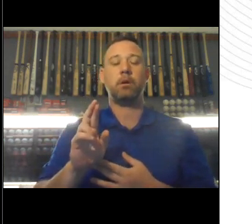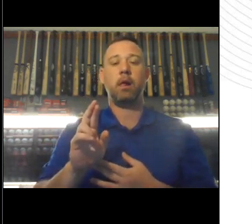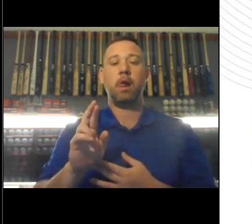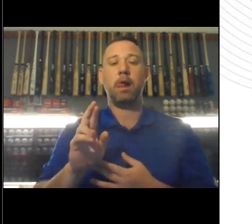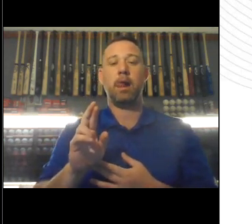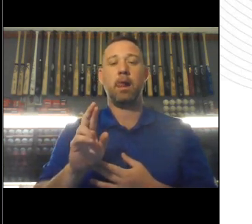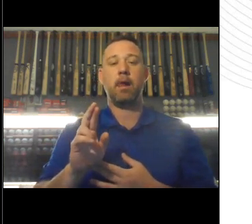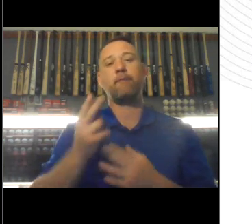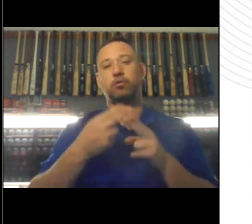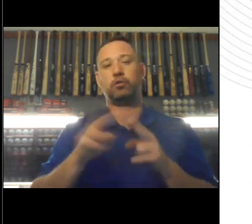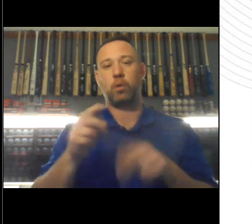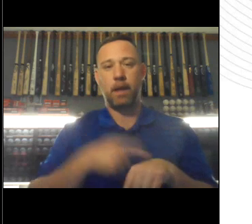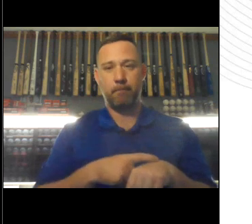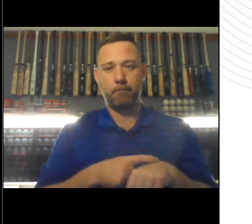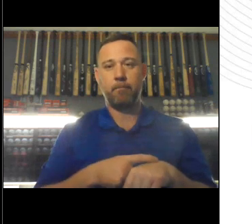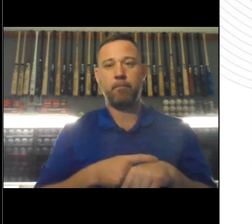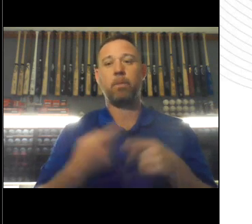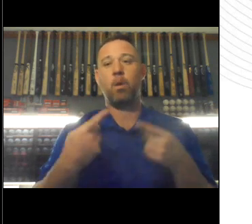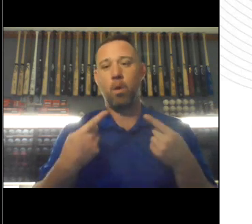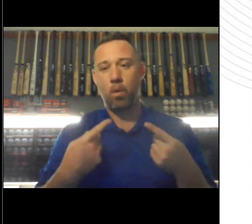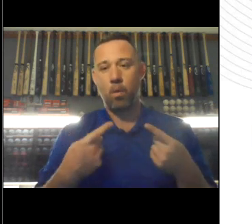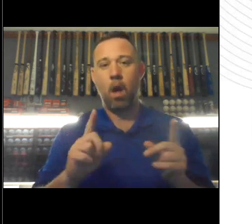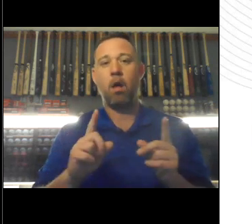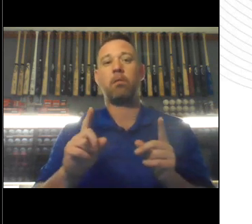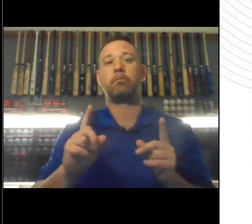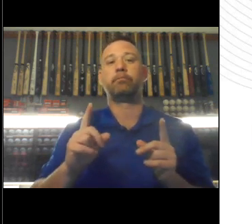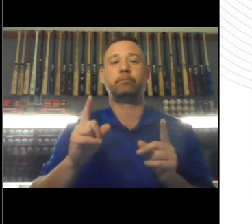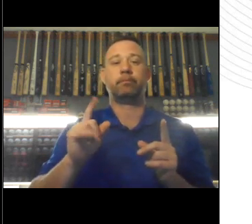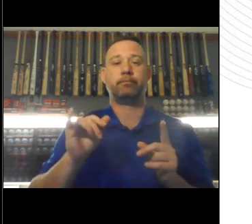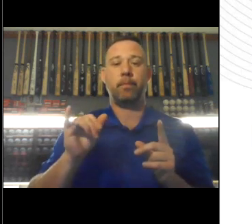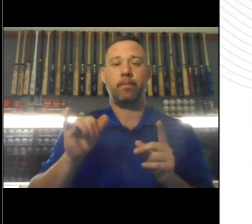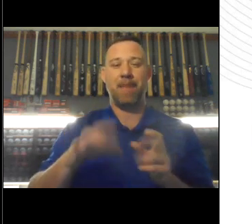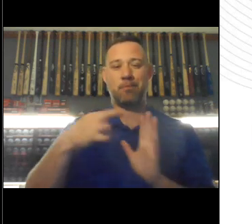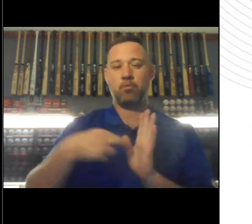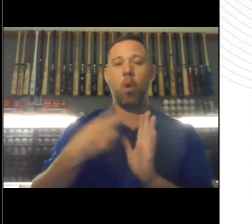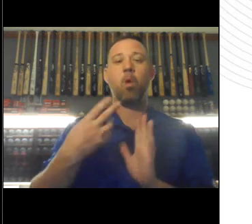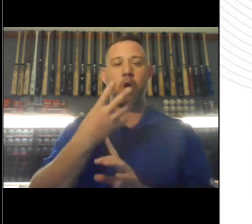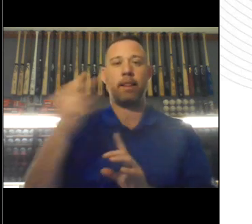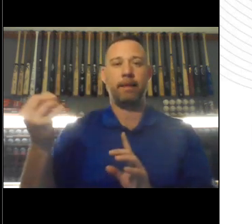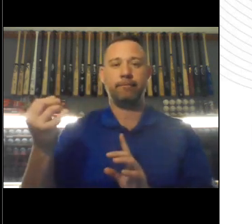for a short period of time while the incumbent is on leave.